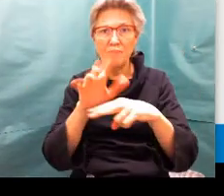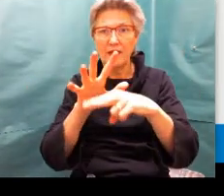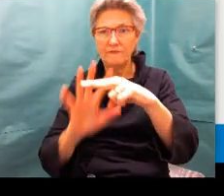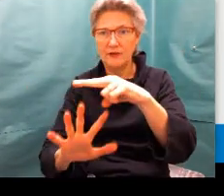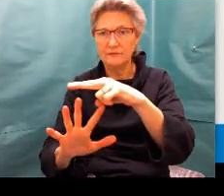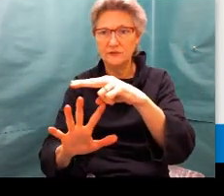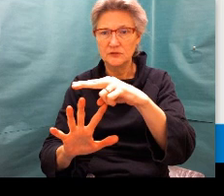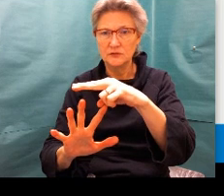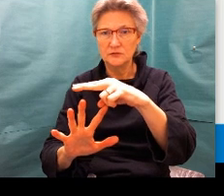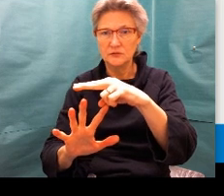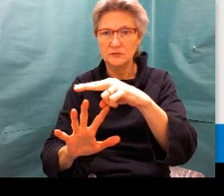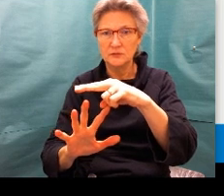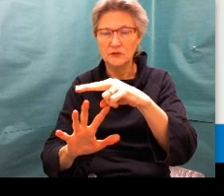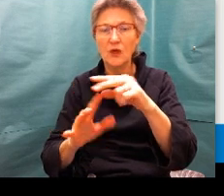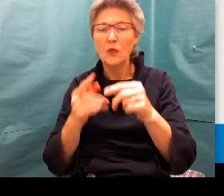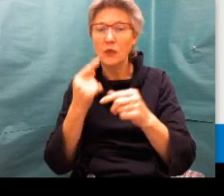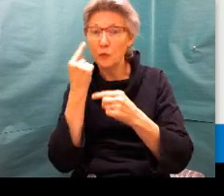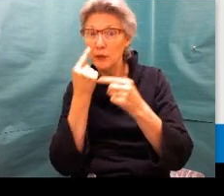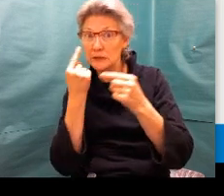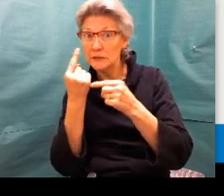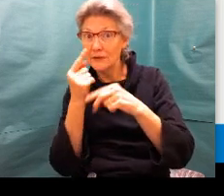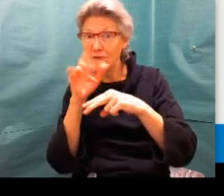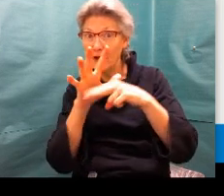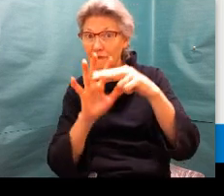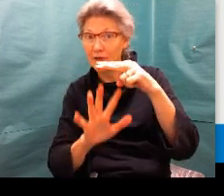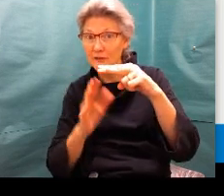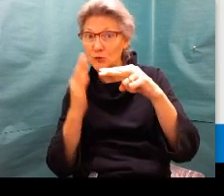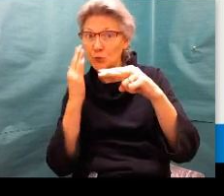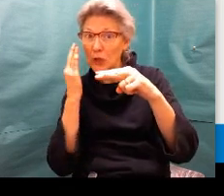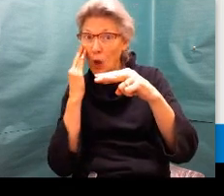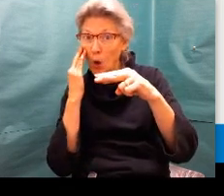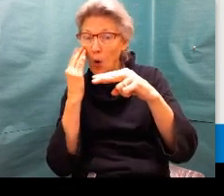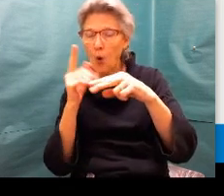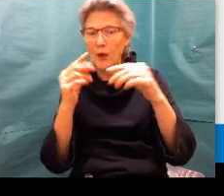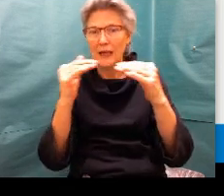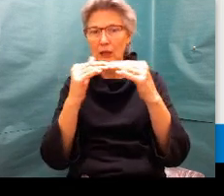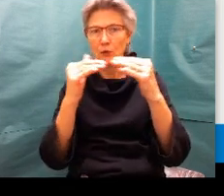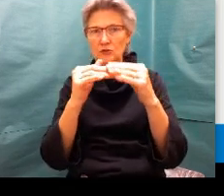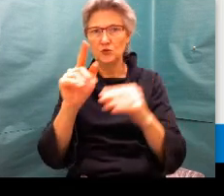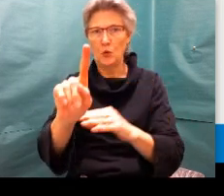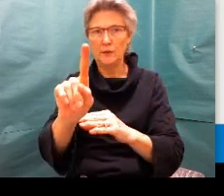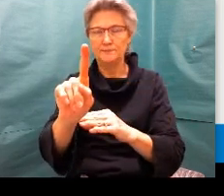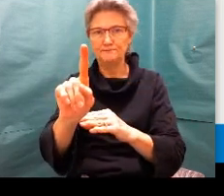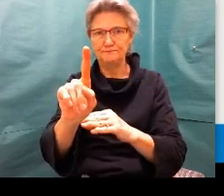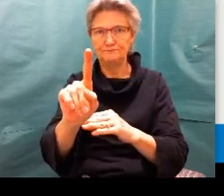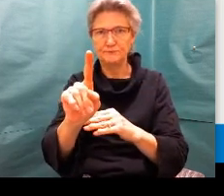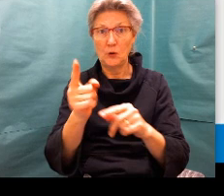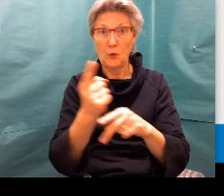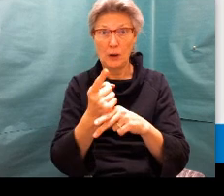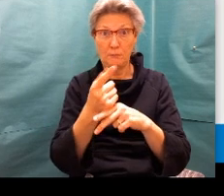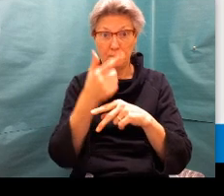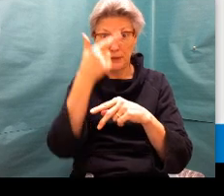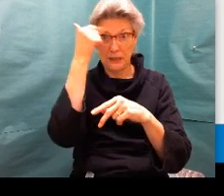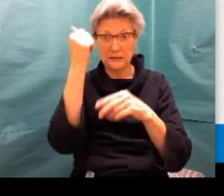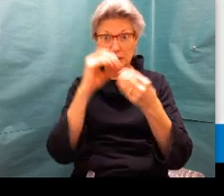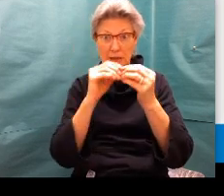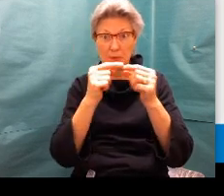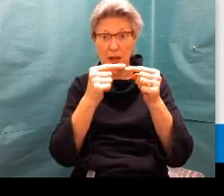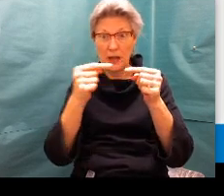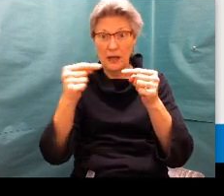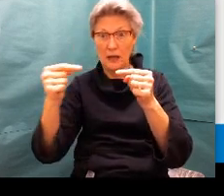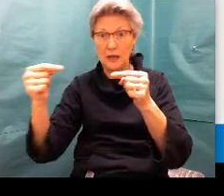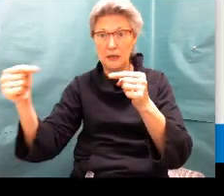5/5 written below it. And the reason for that is we know that 1 is equivalent to 5/5. But because this number